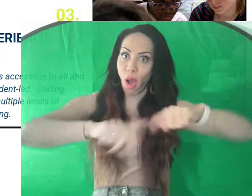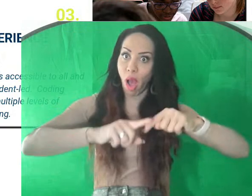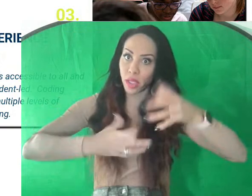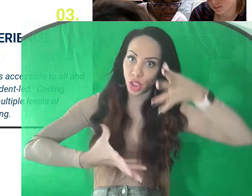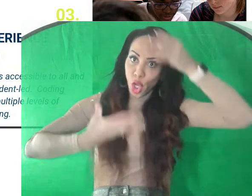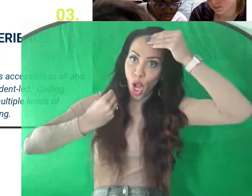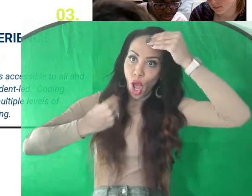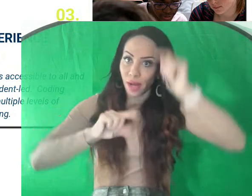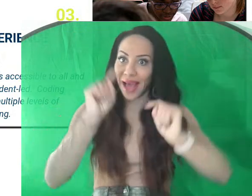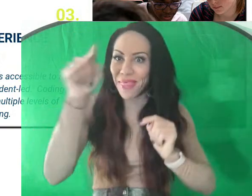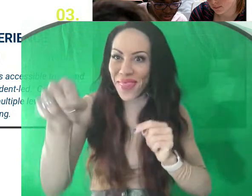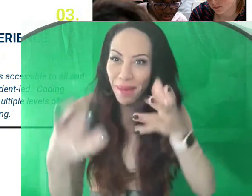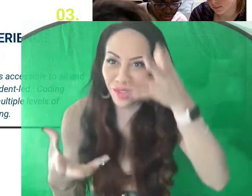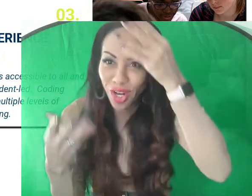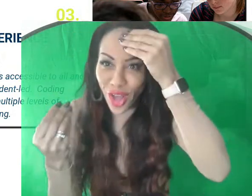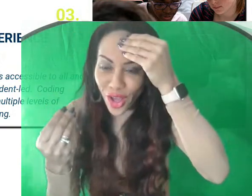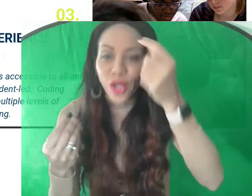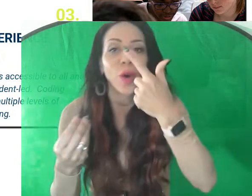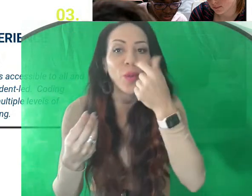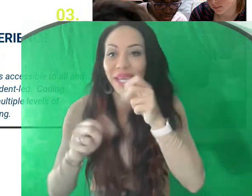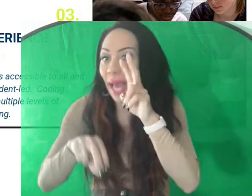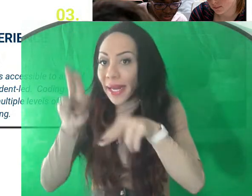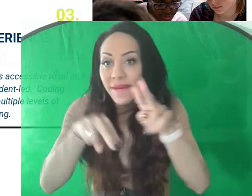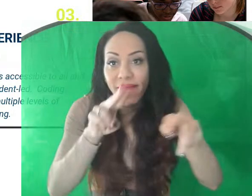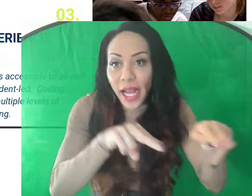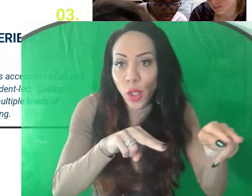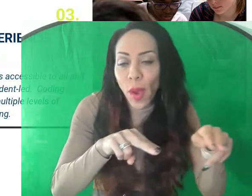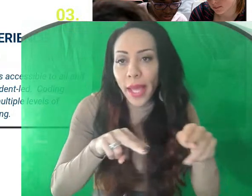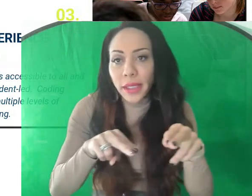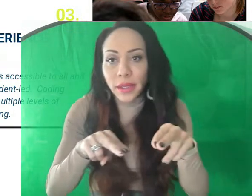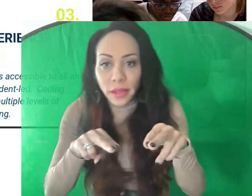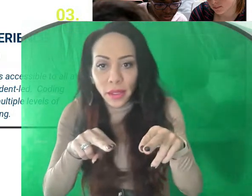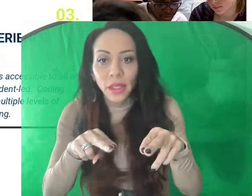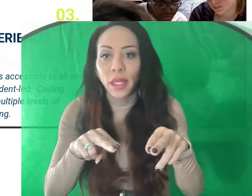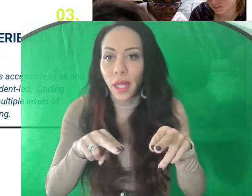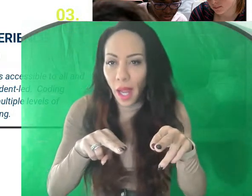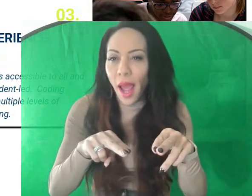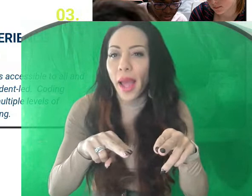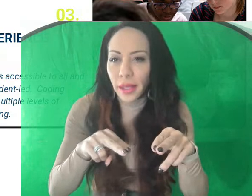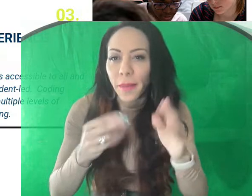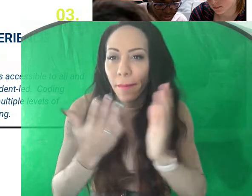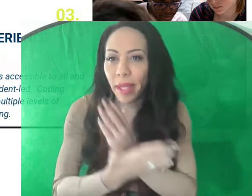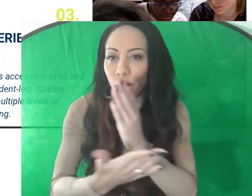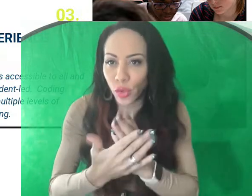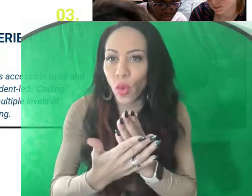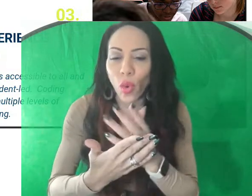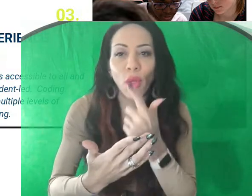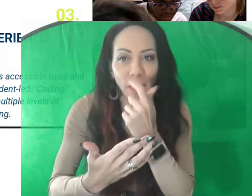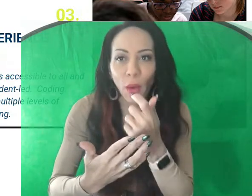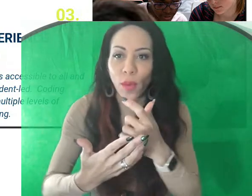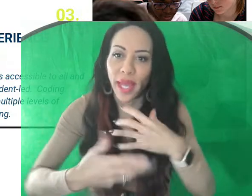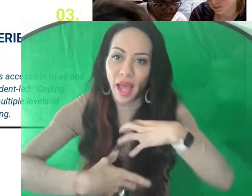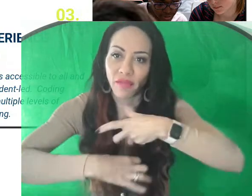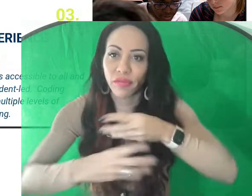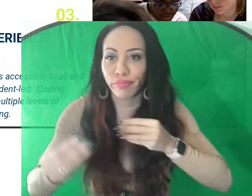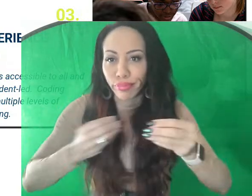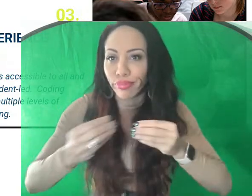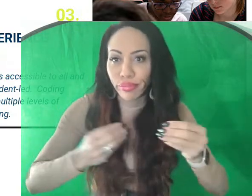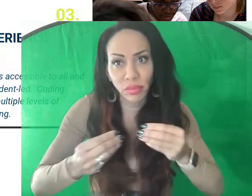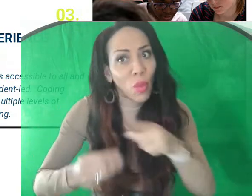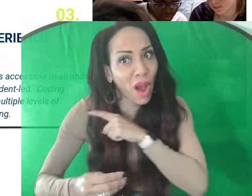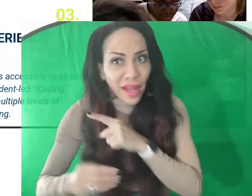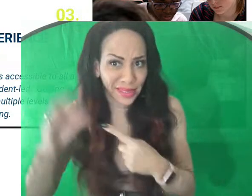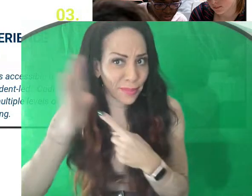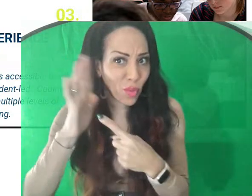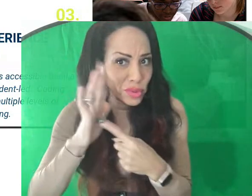everything, evaluate regularly, and always use iteration within whatever we do because it's so important to us. And so we